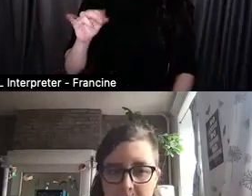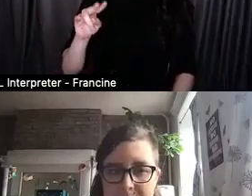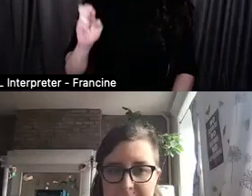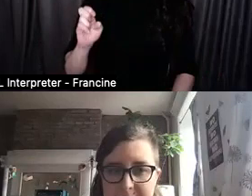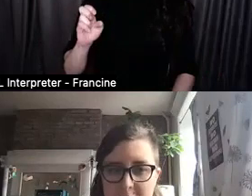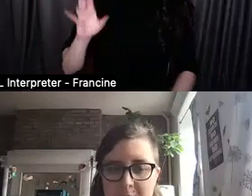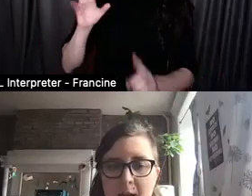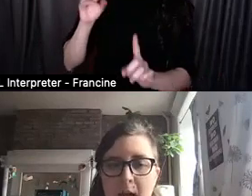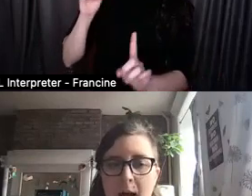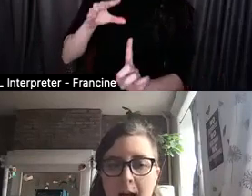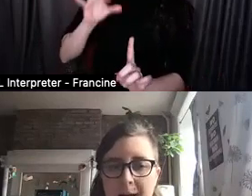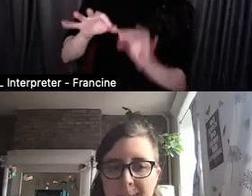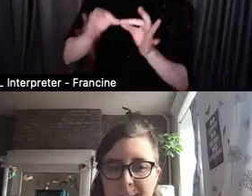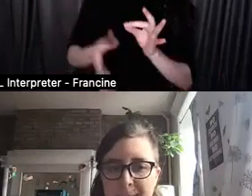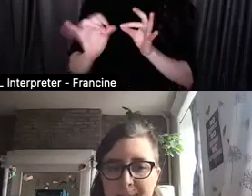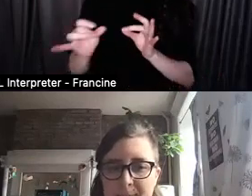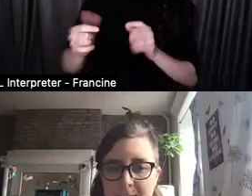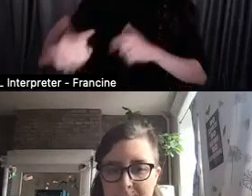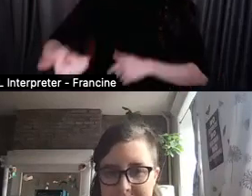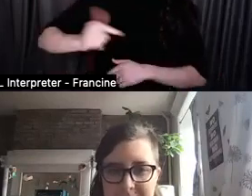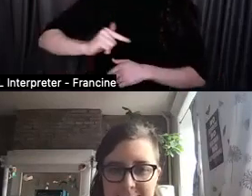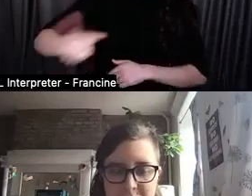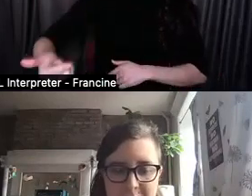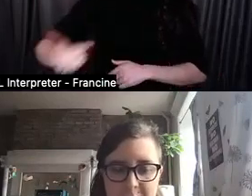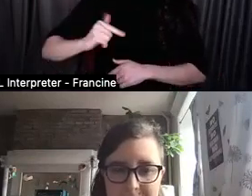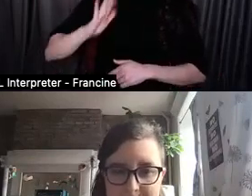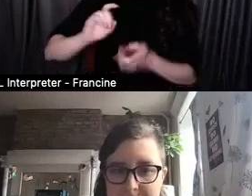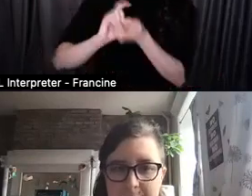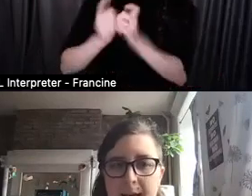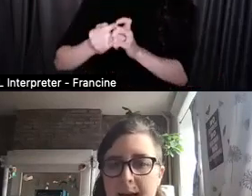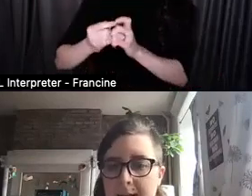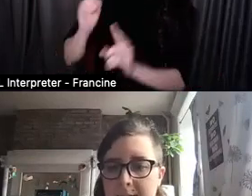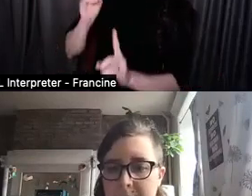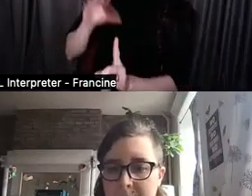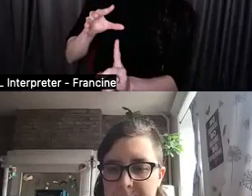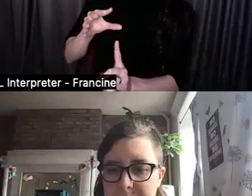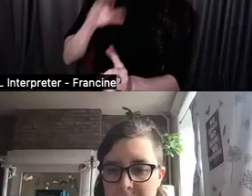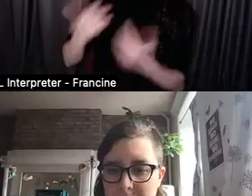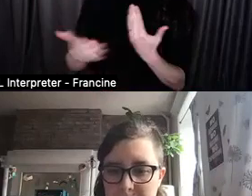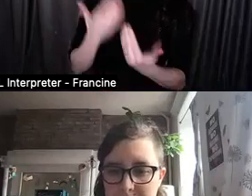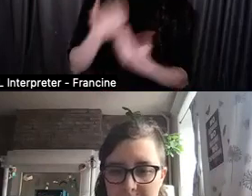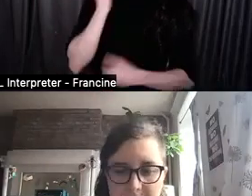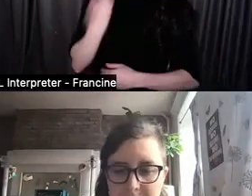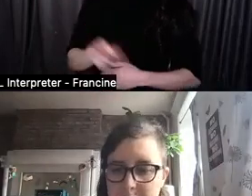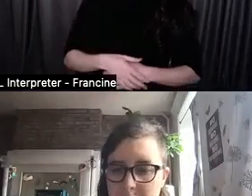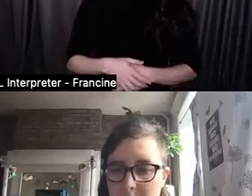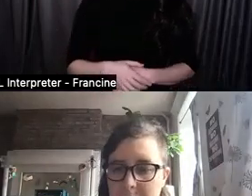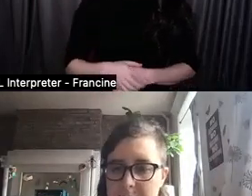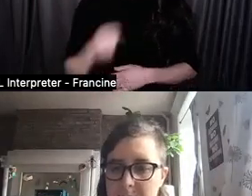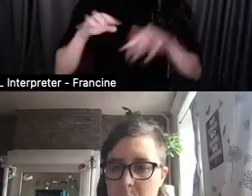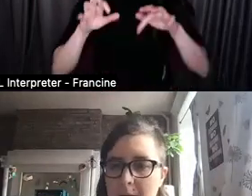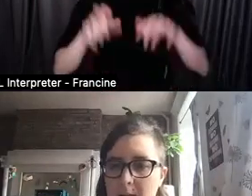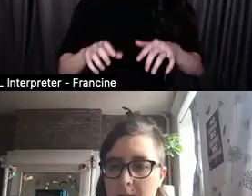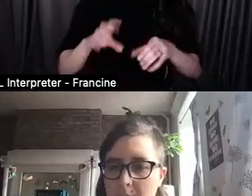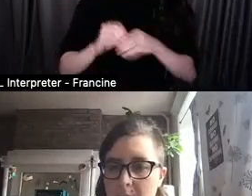throughout the presentation as they change places. And I'm going to put that in the chat